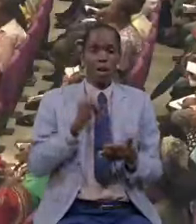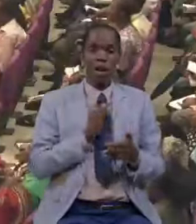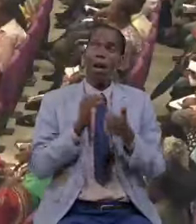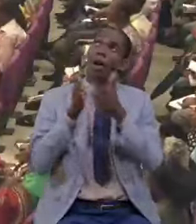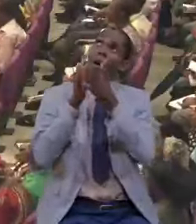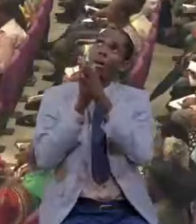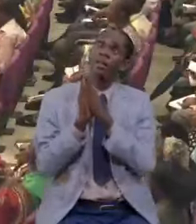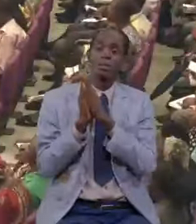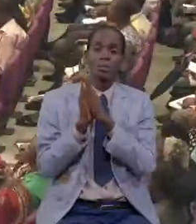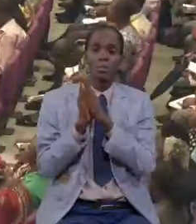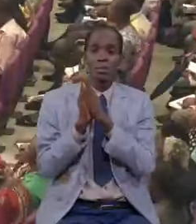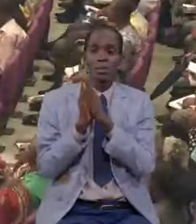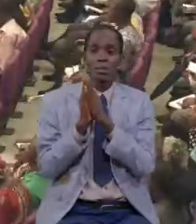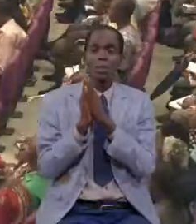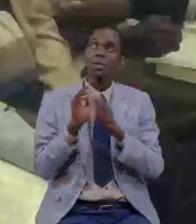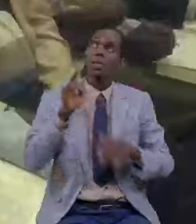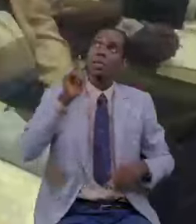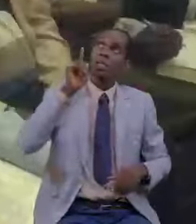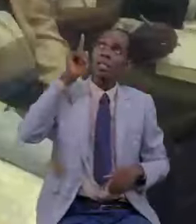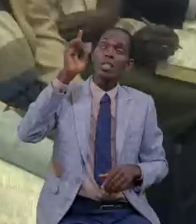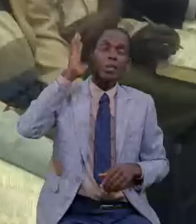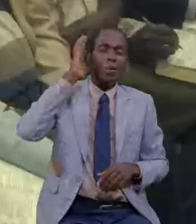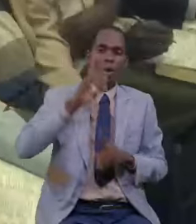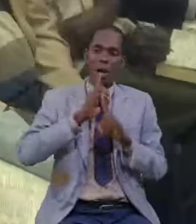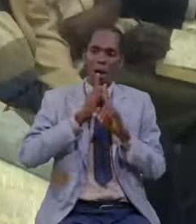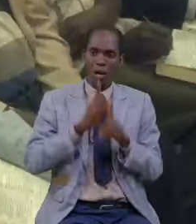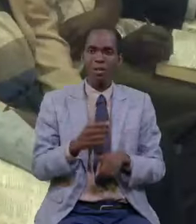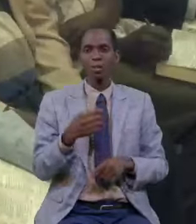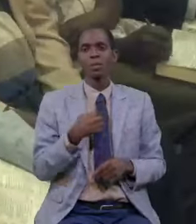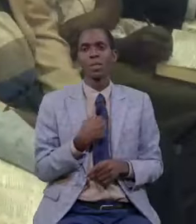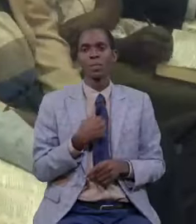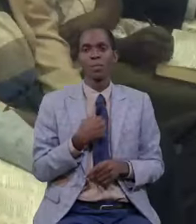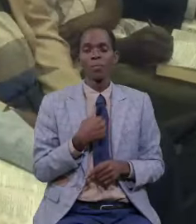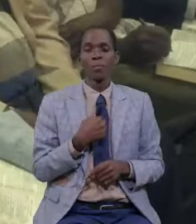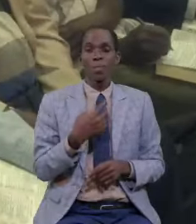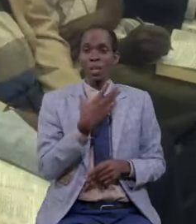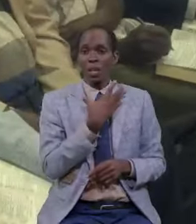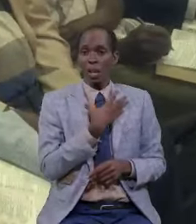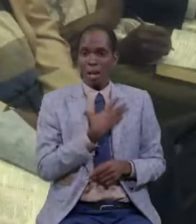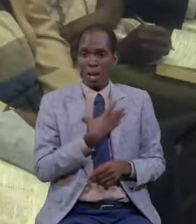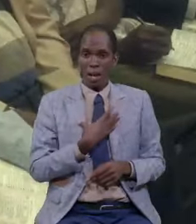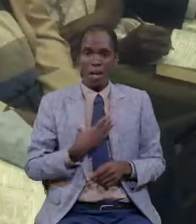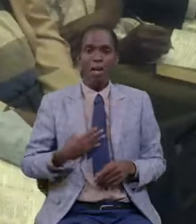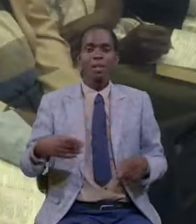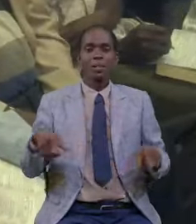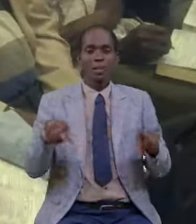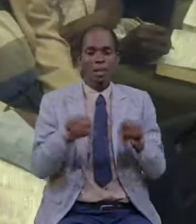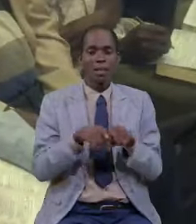call he will answer he will answer and while I am yet